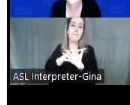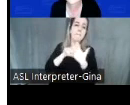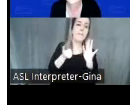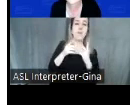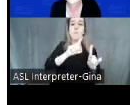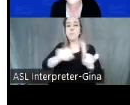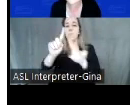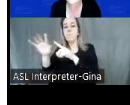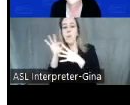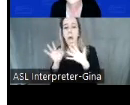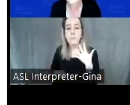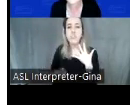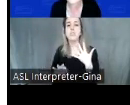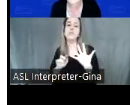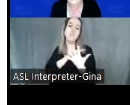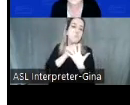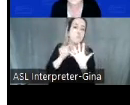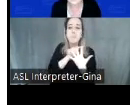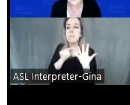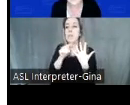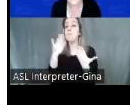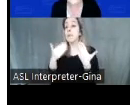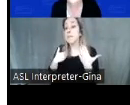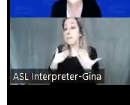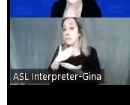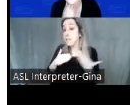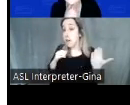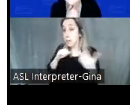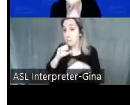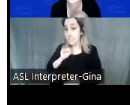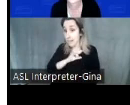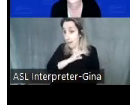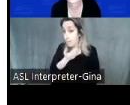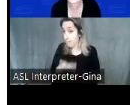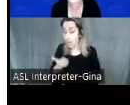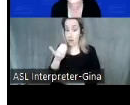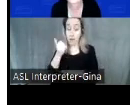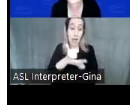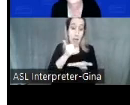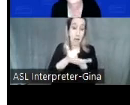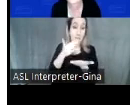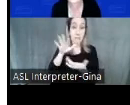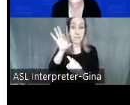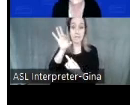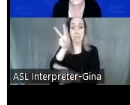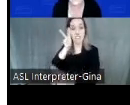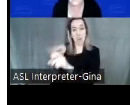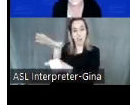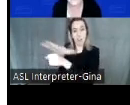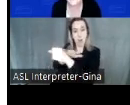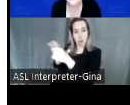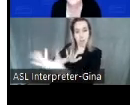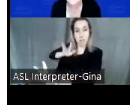employees helping out, maybe some area where they can be reached. And like I said, really important to have